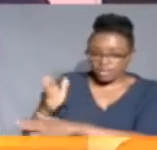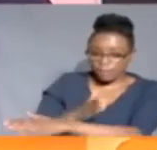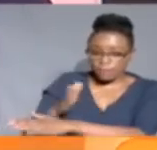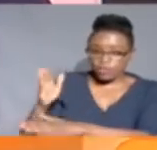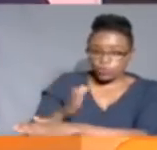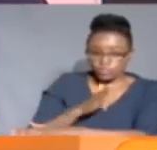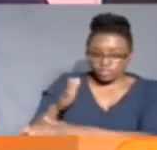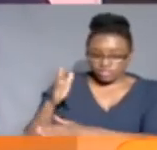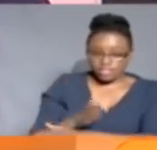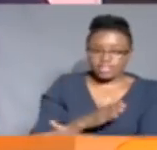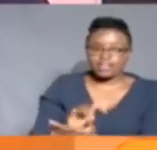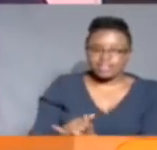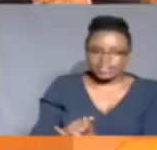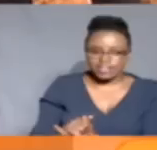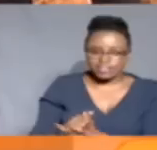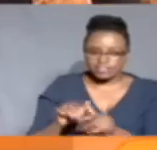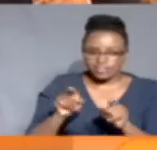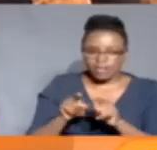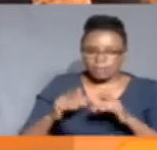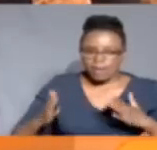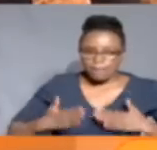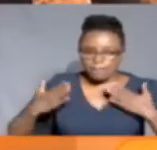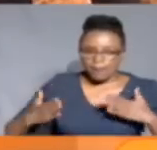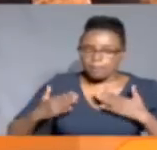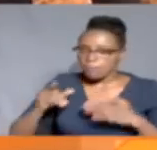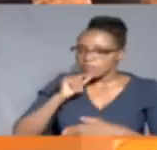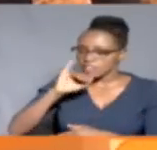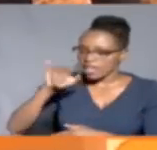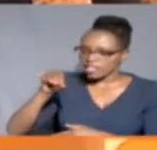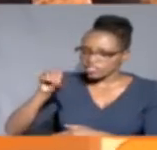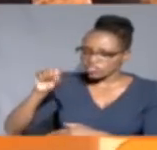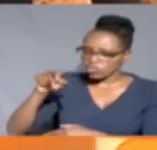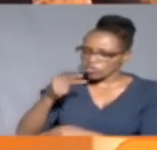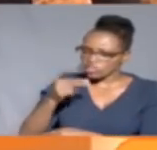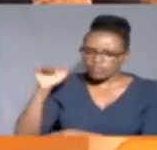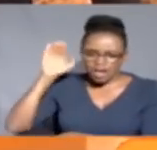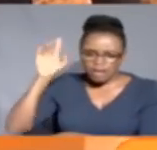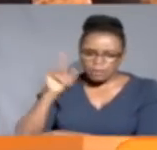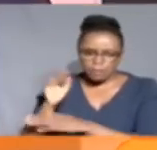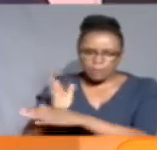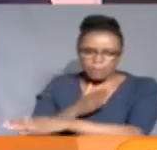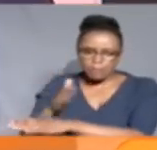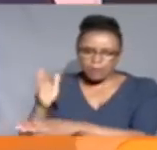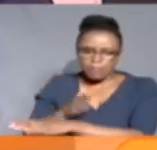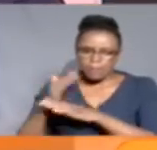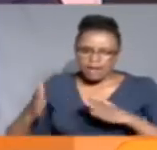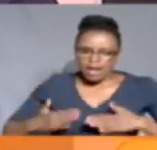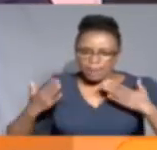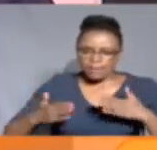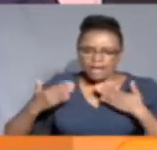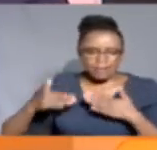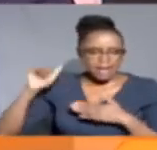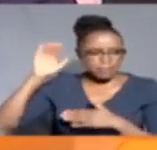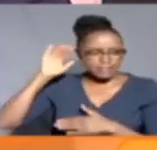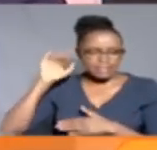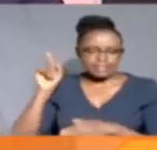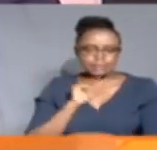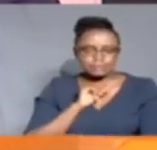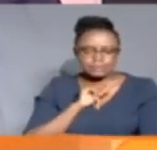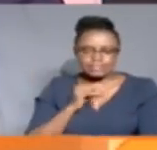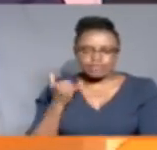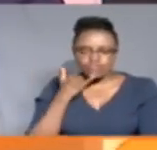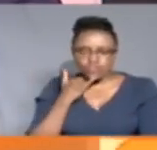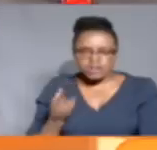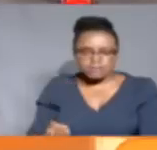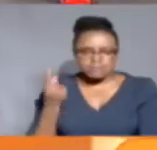music industry. Now, I was happy when Mr. Joseph had my songs as a ringtone. Nilifurahi sana kusikia. Supporting the